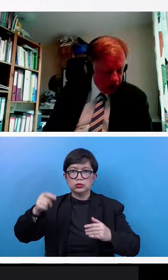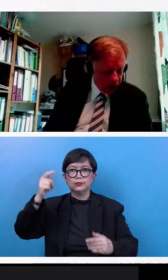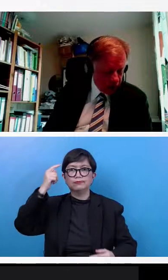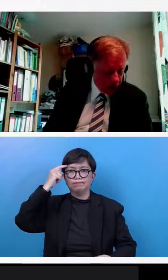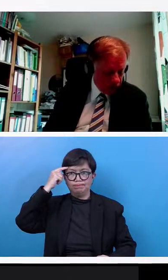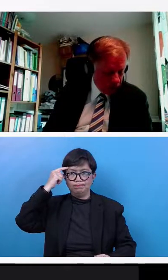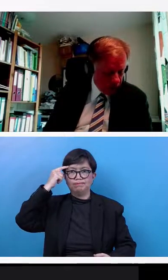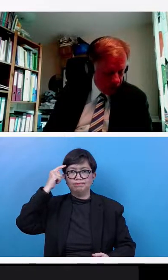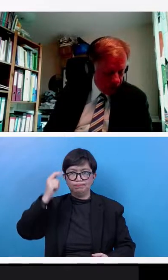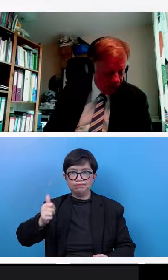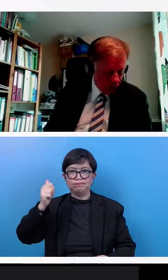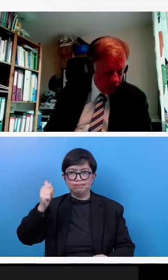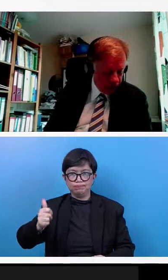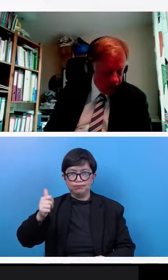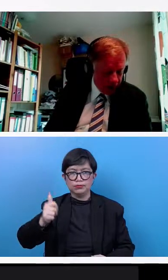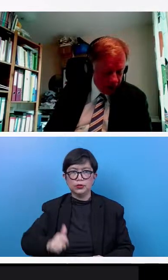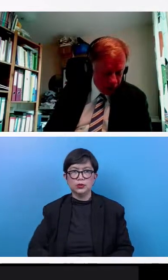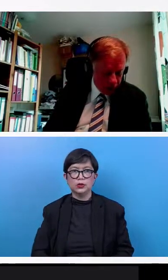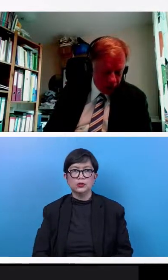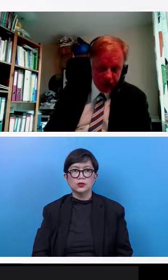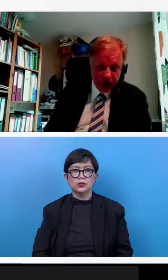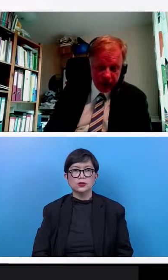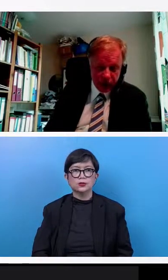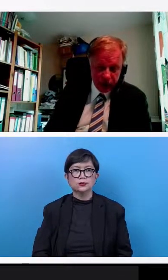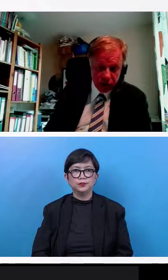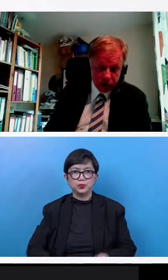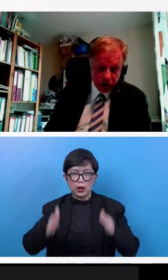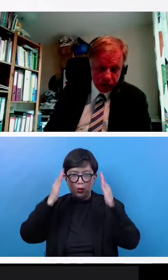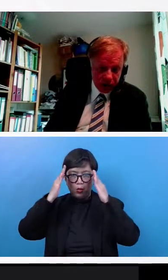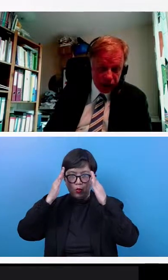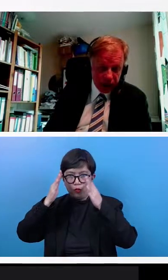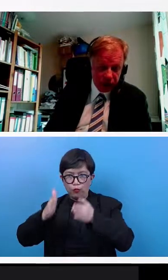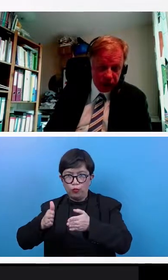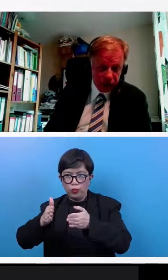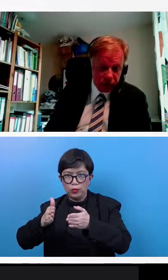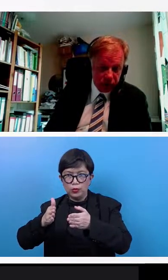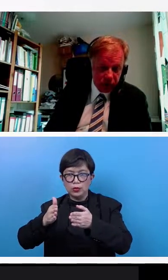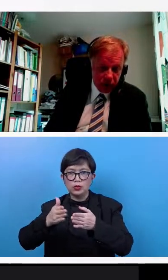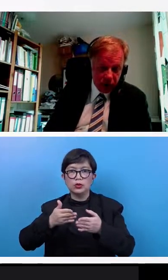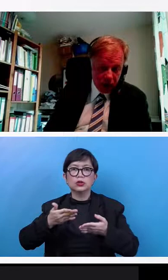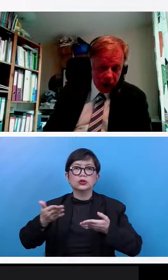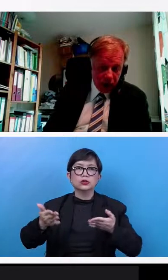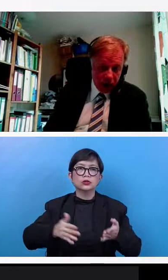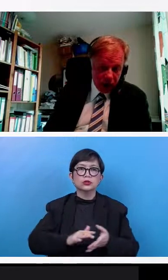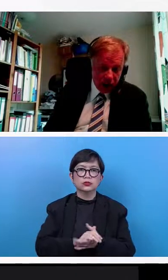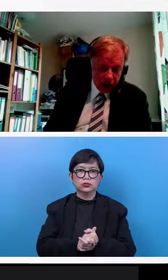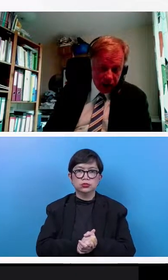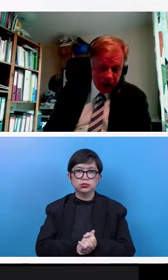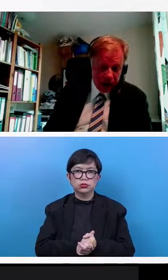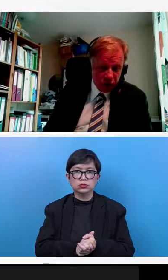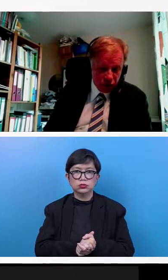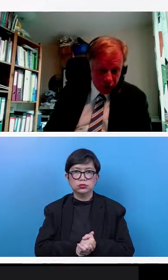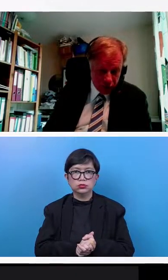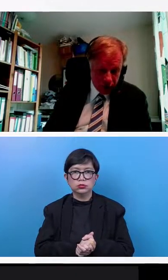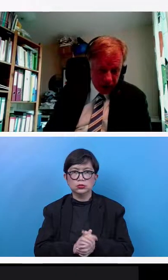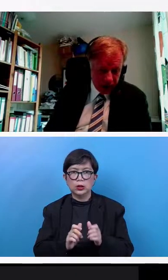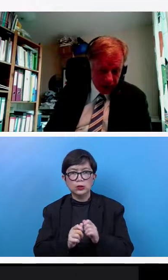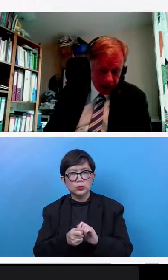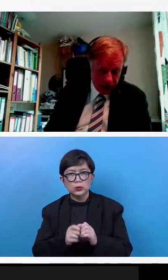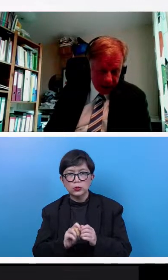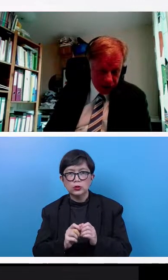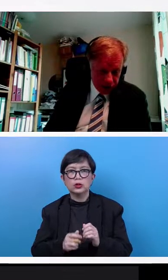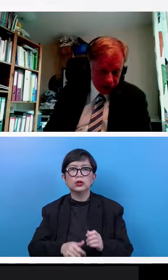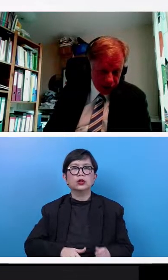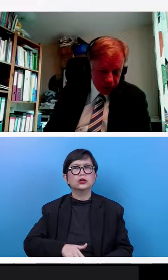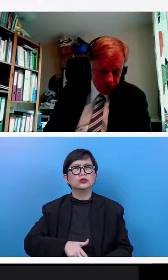There is also a stronger focus needed on social cohesion, conflict drivers. There's a need for cross-cutting